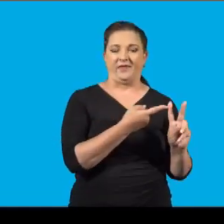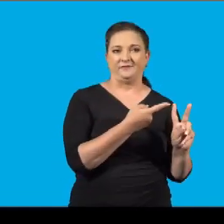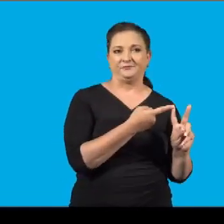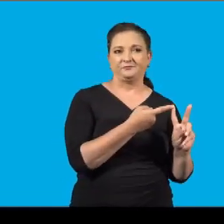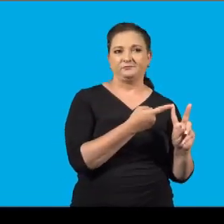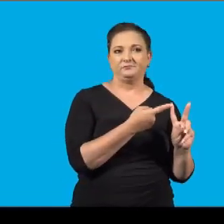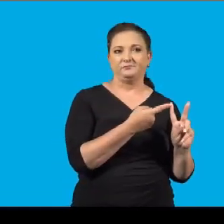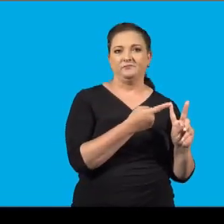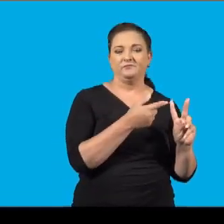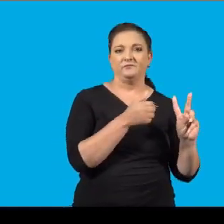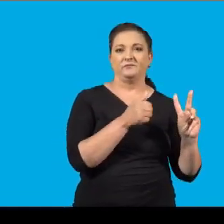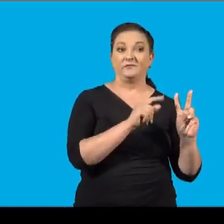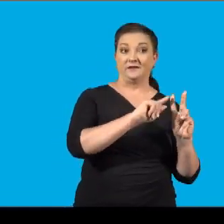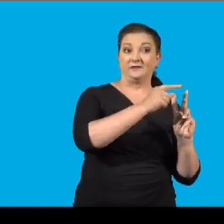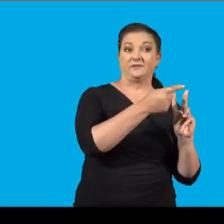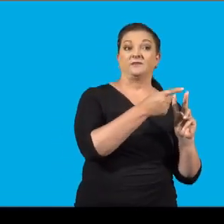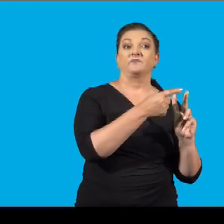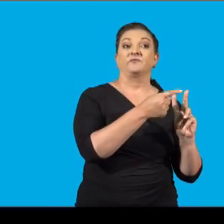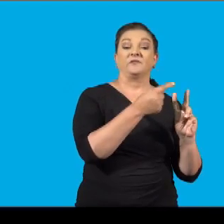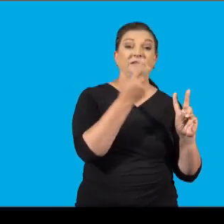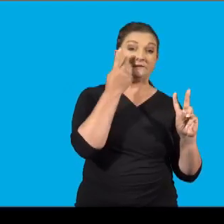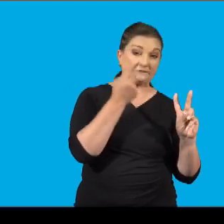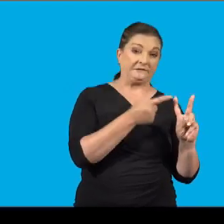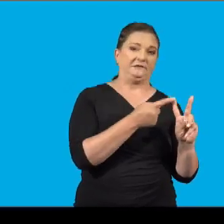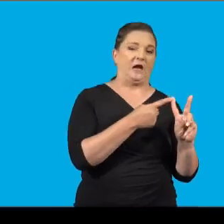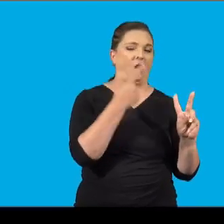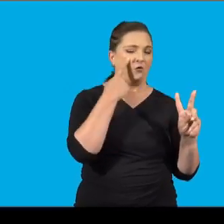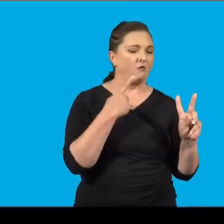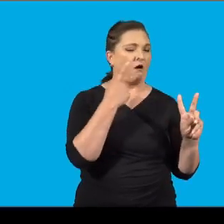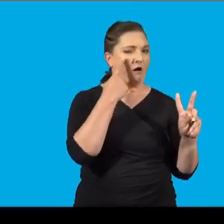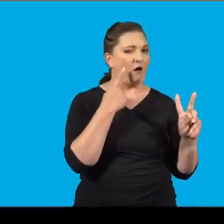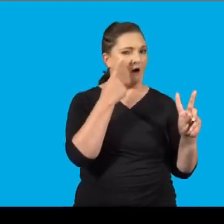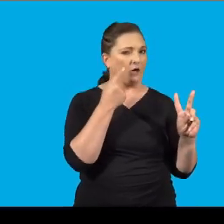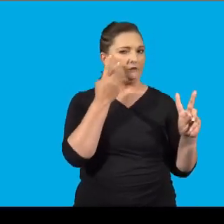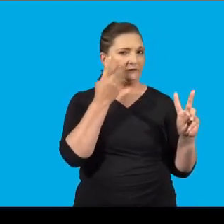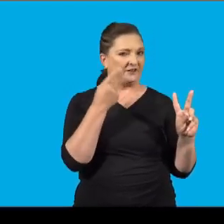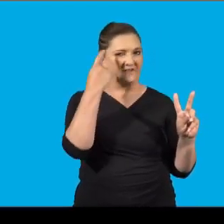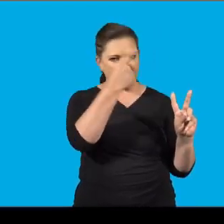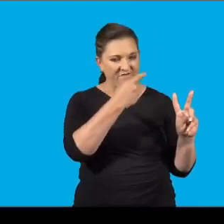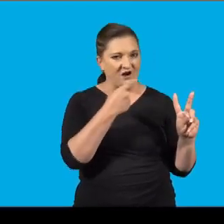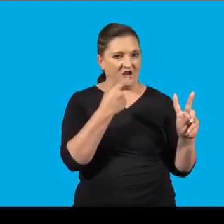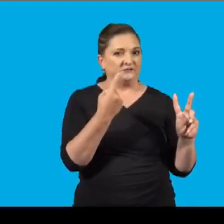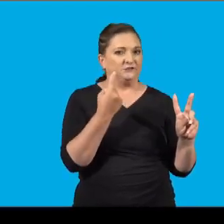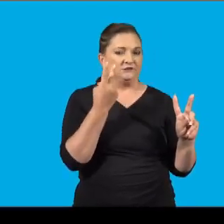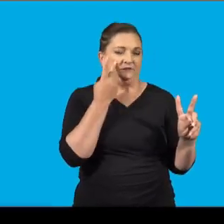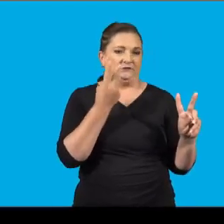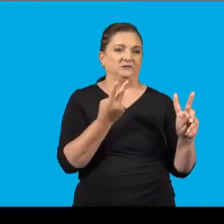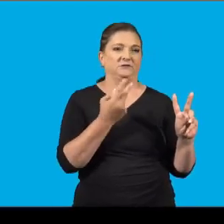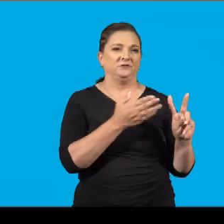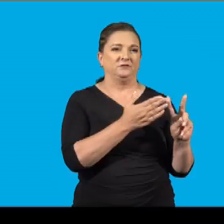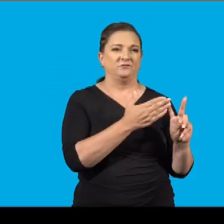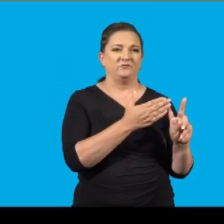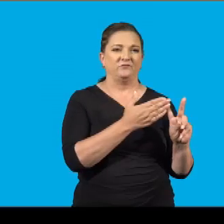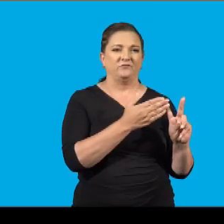mother of Ahmed Timol there. You can see she is crying, so look at the facial expression.